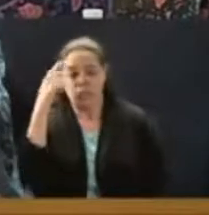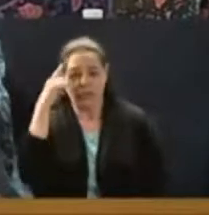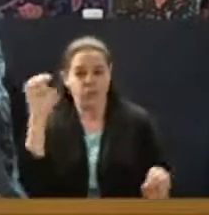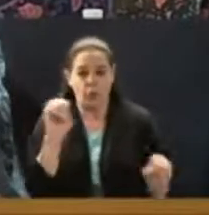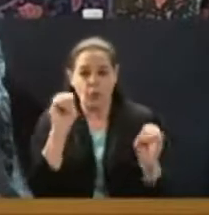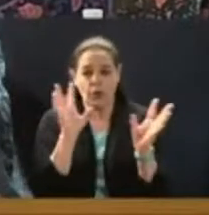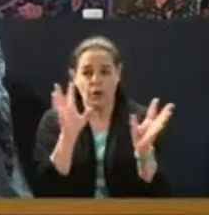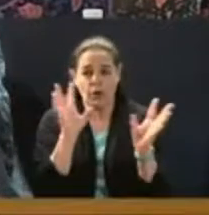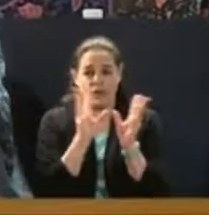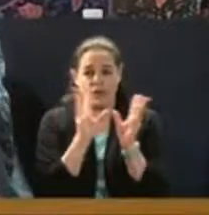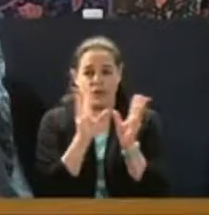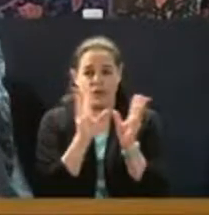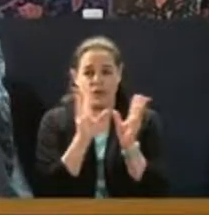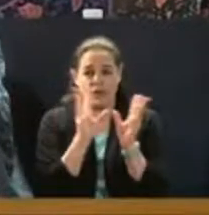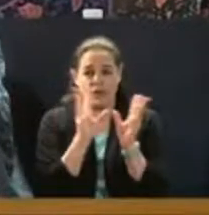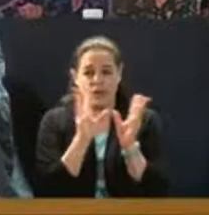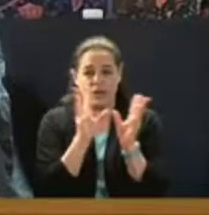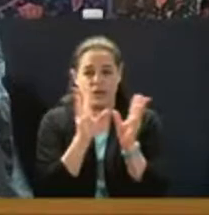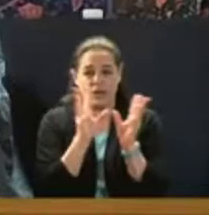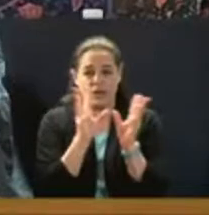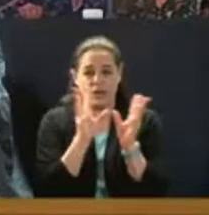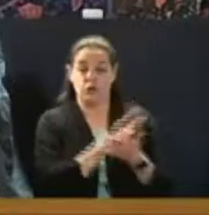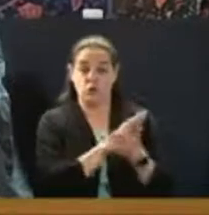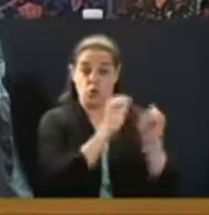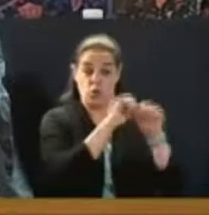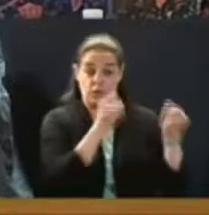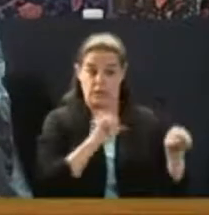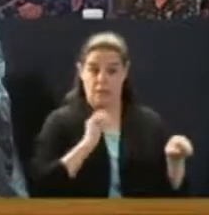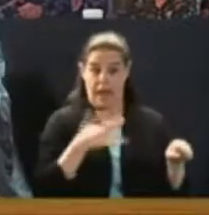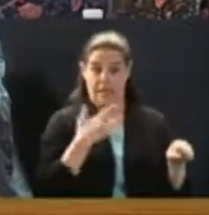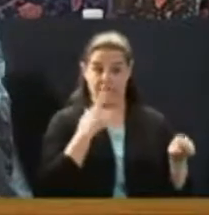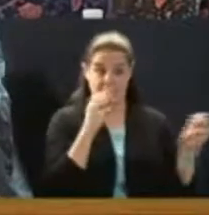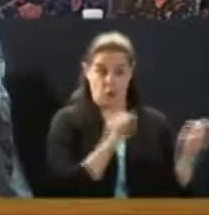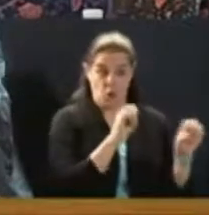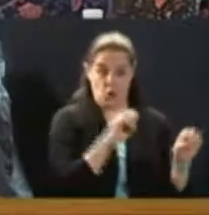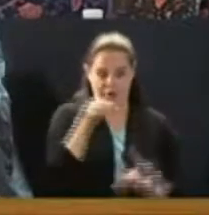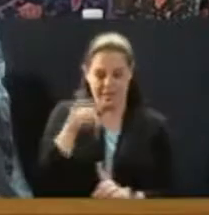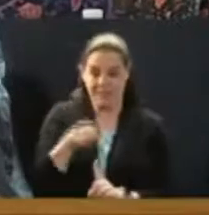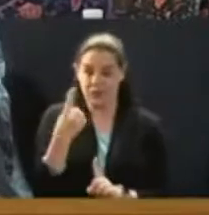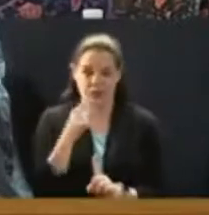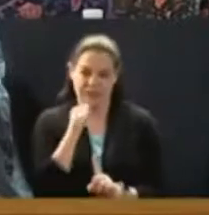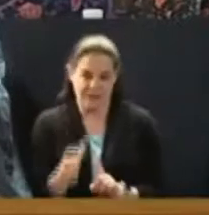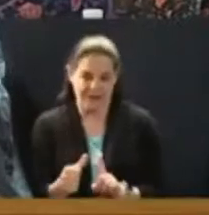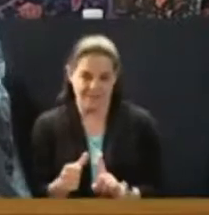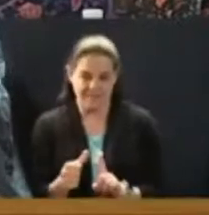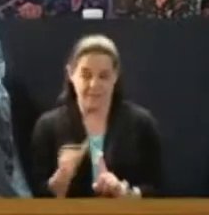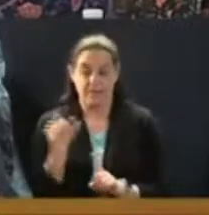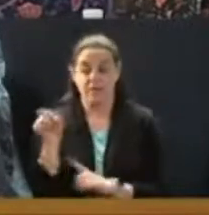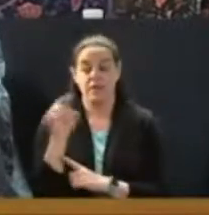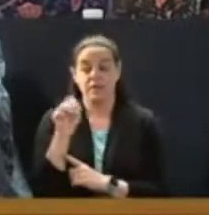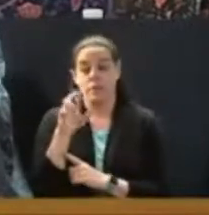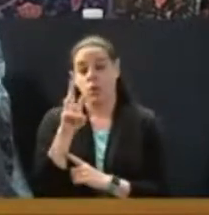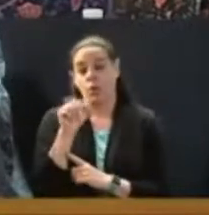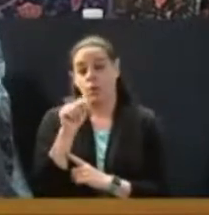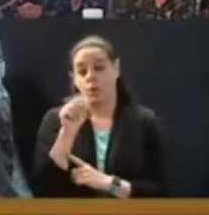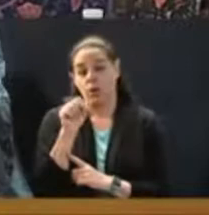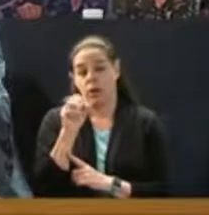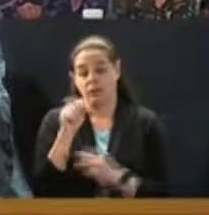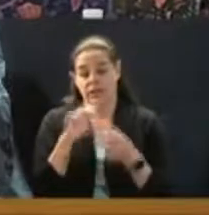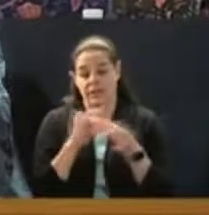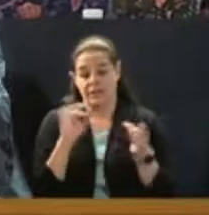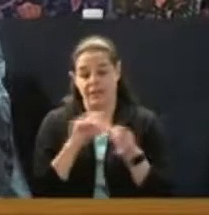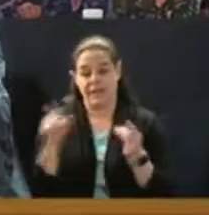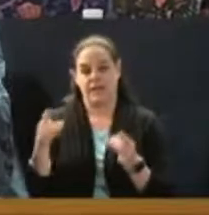are some things going on in our school system that I do think are emergencies, and this is not one of them. As Mr. Watson has talked about, we